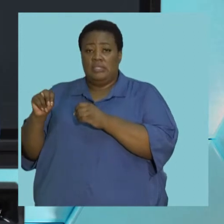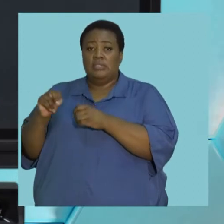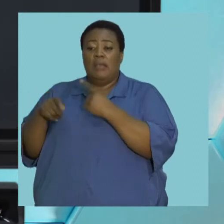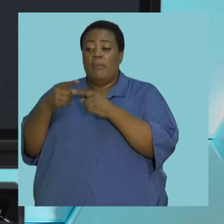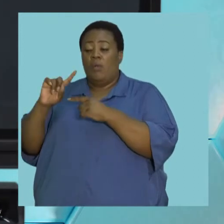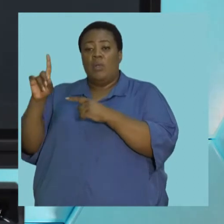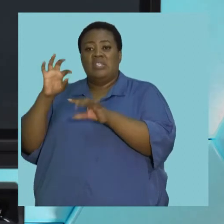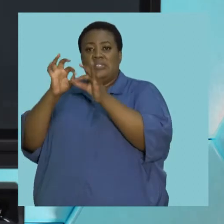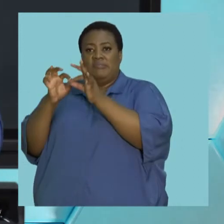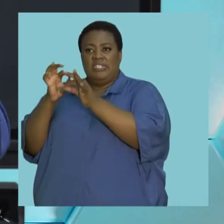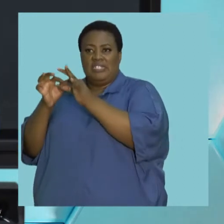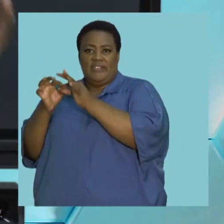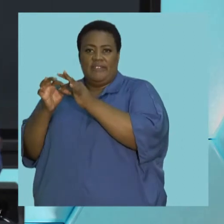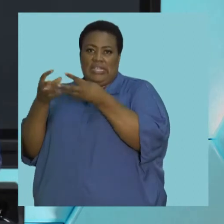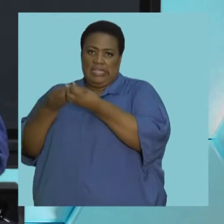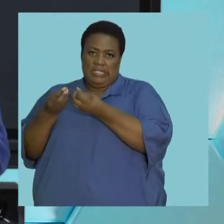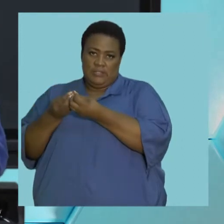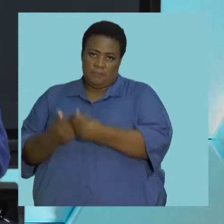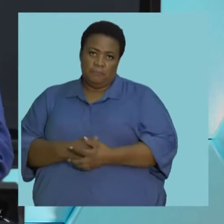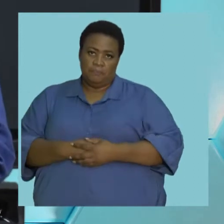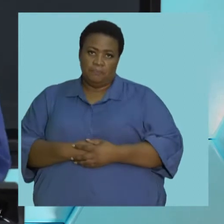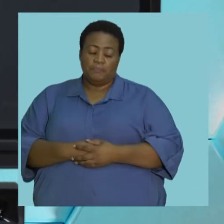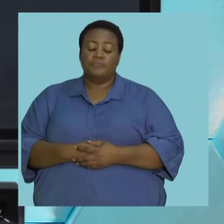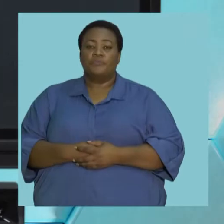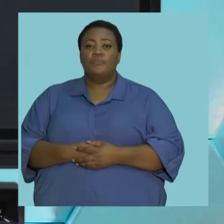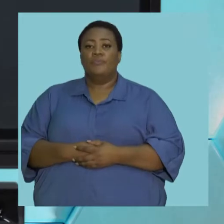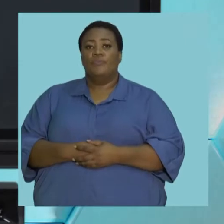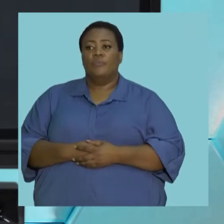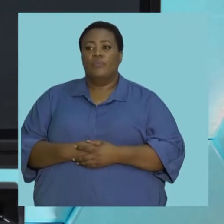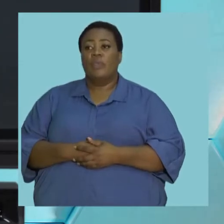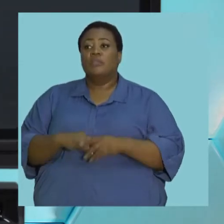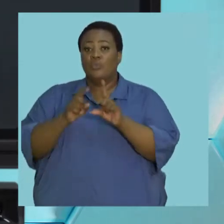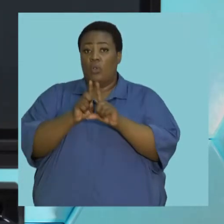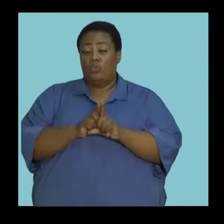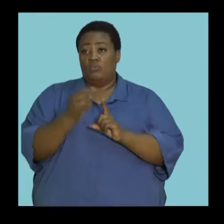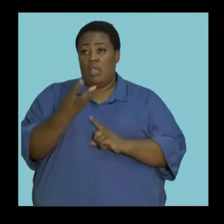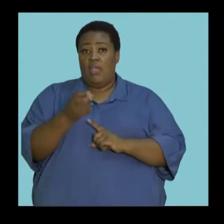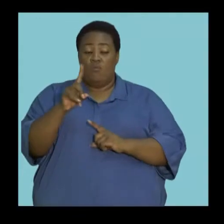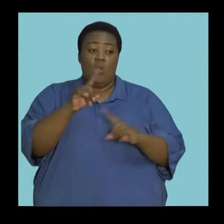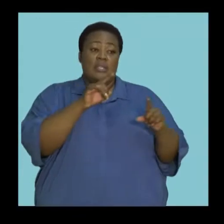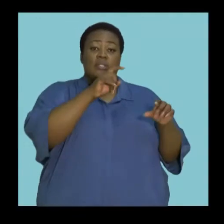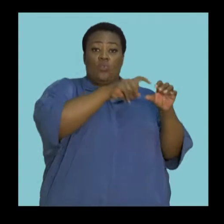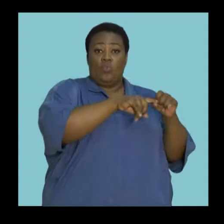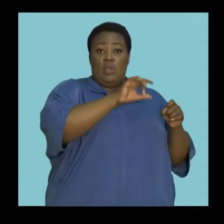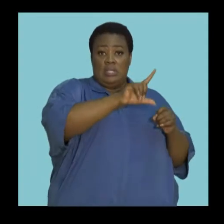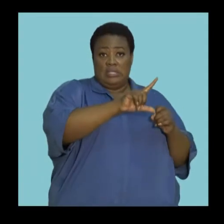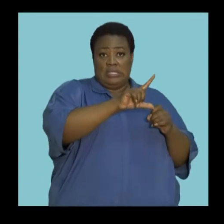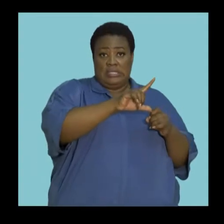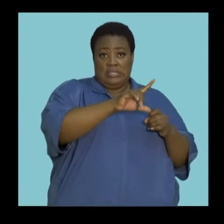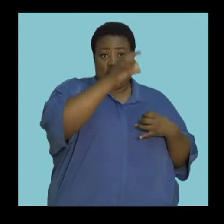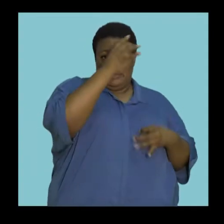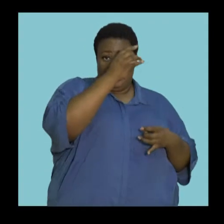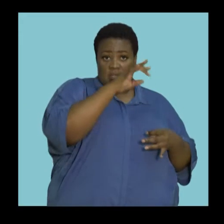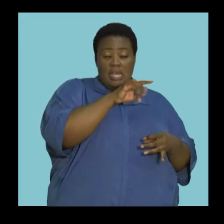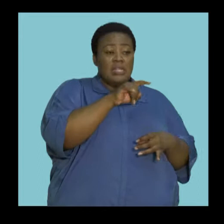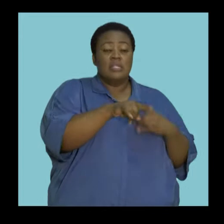around specific dependent variables. We also have, as I mentioned, qualitative data,